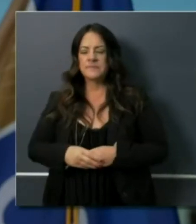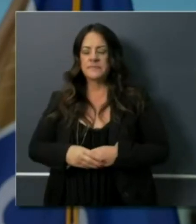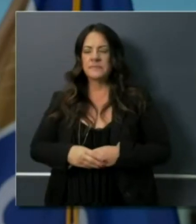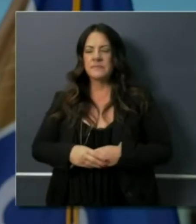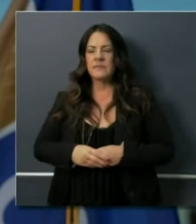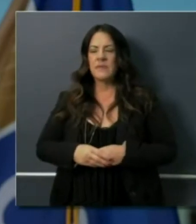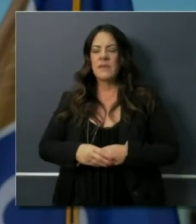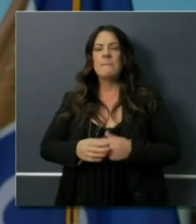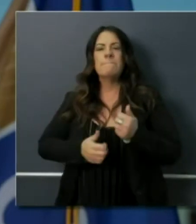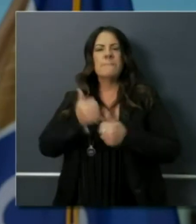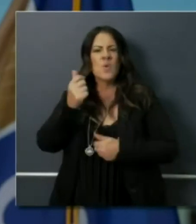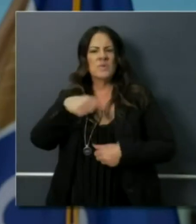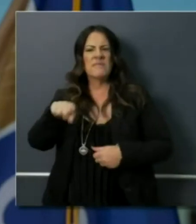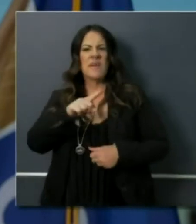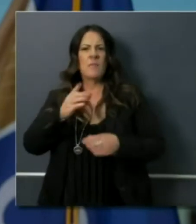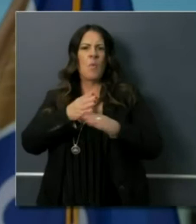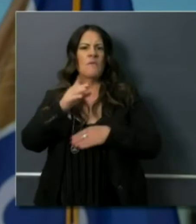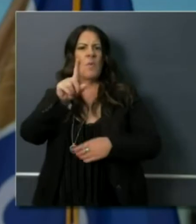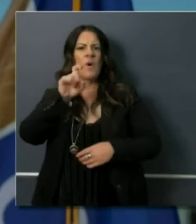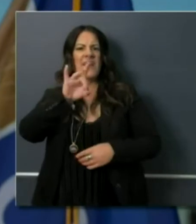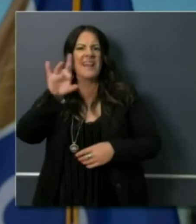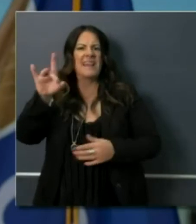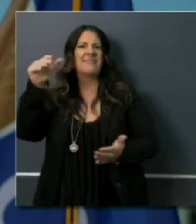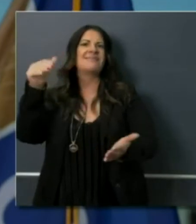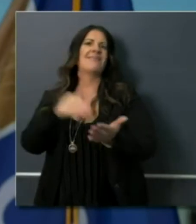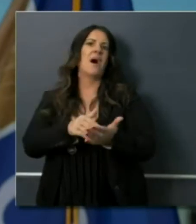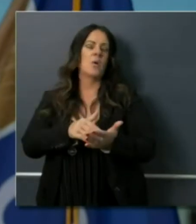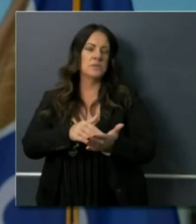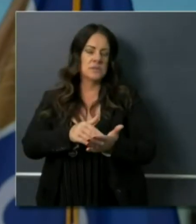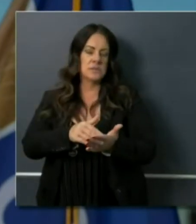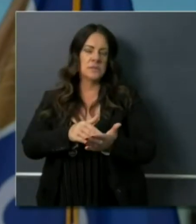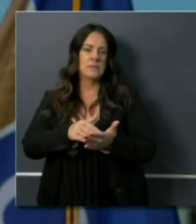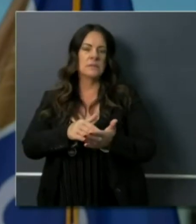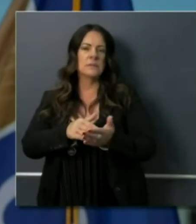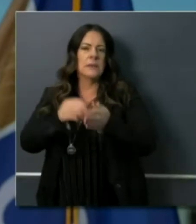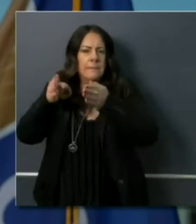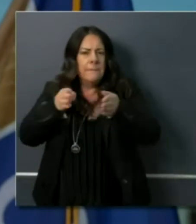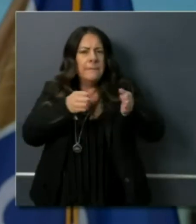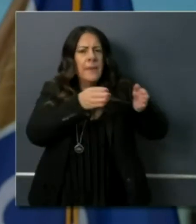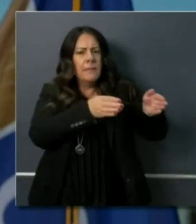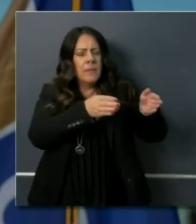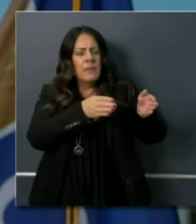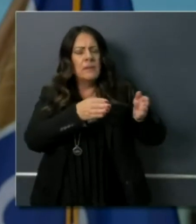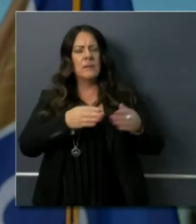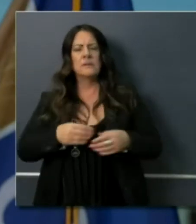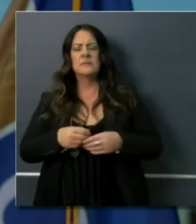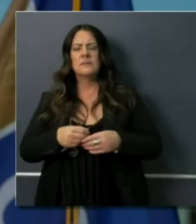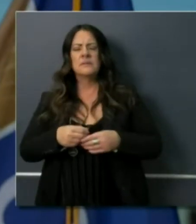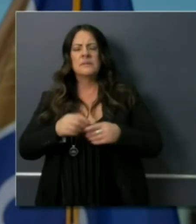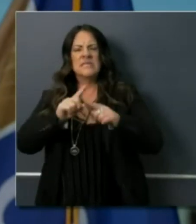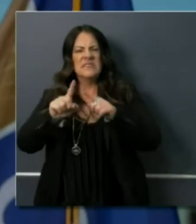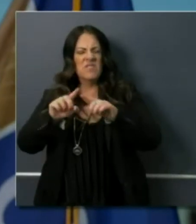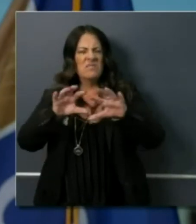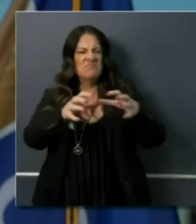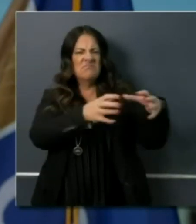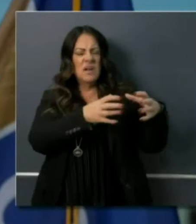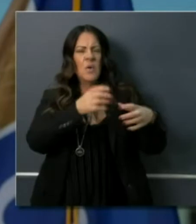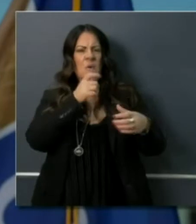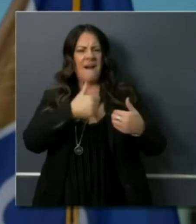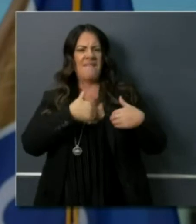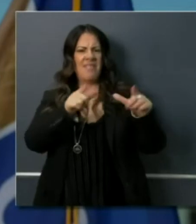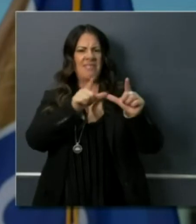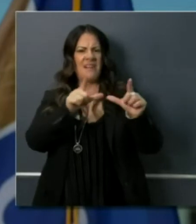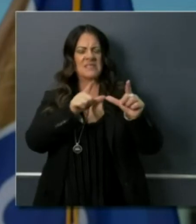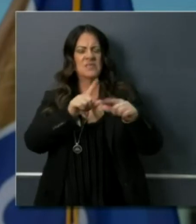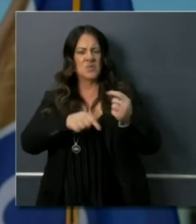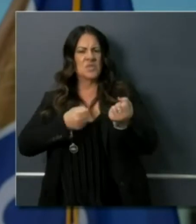homes of upwards of 188,000 individuals that are currently licensed to be supported throughout